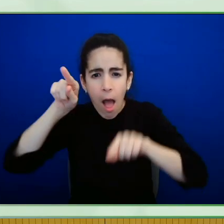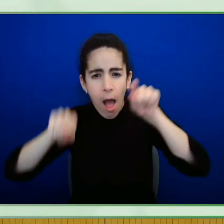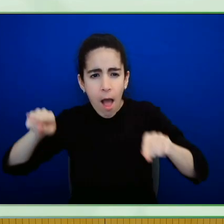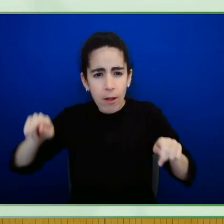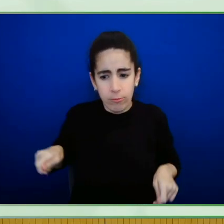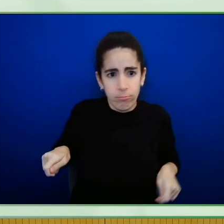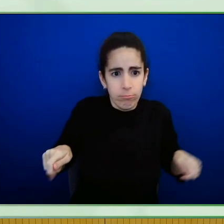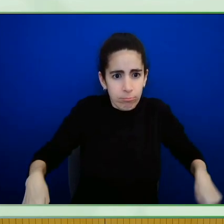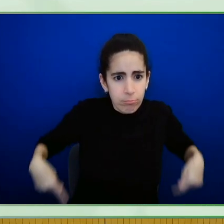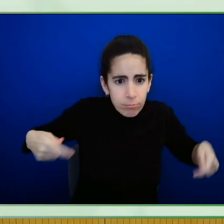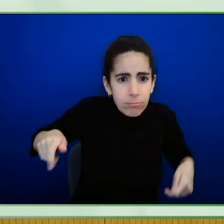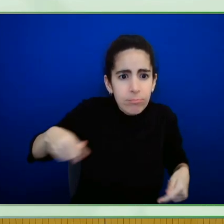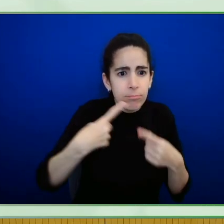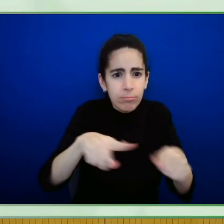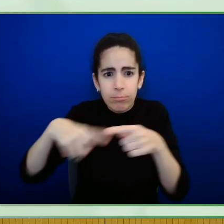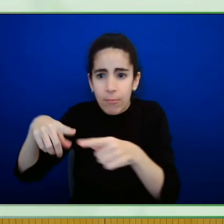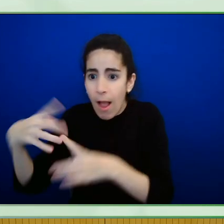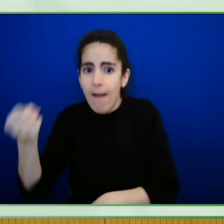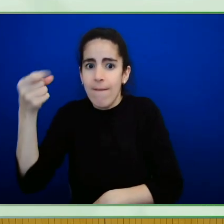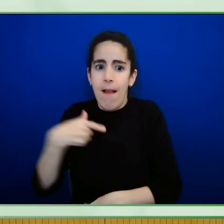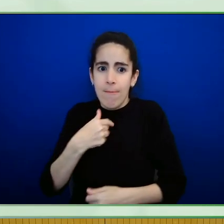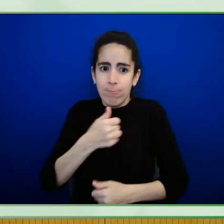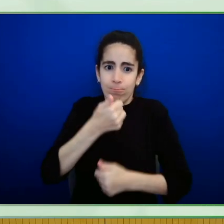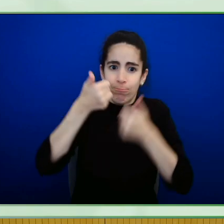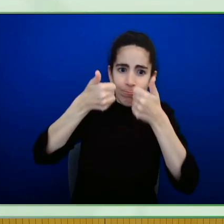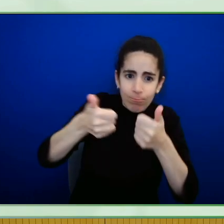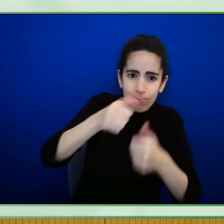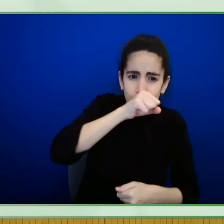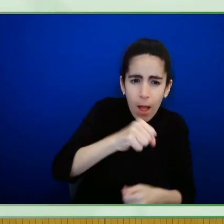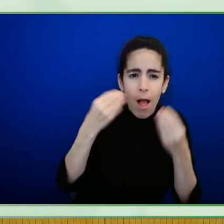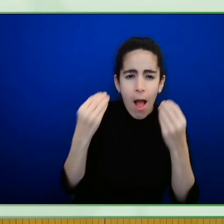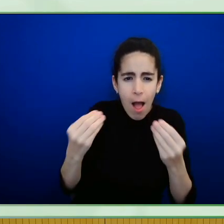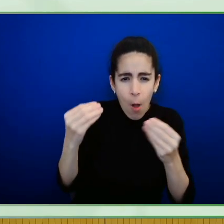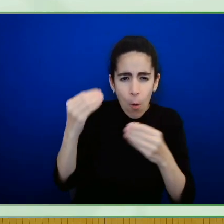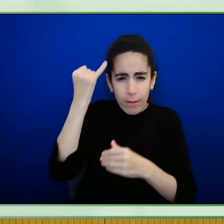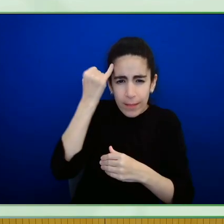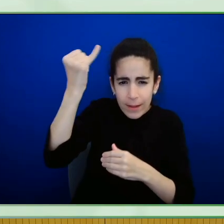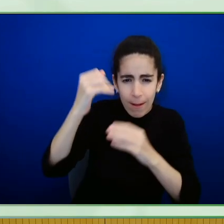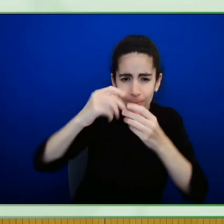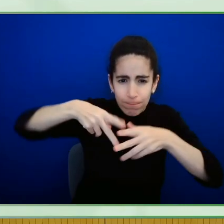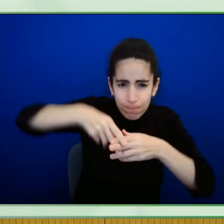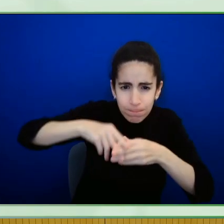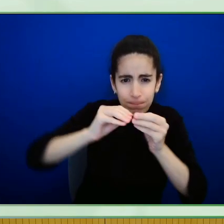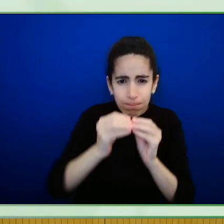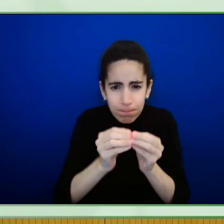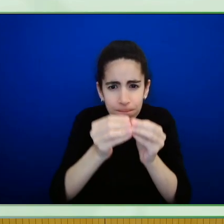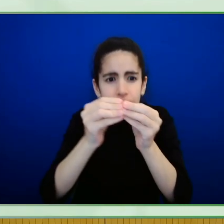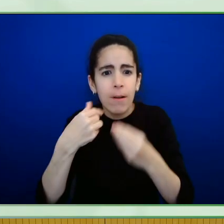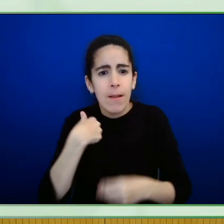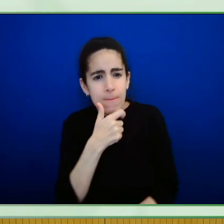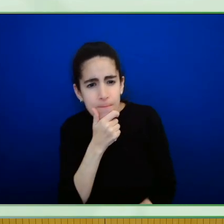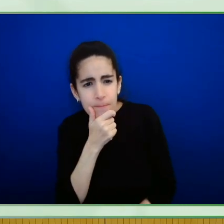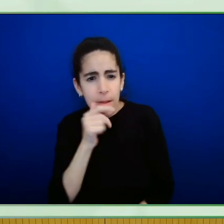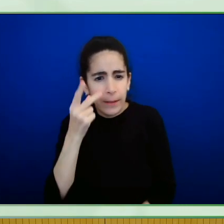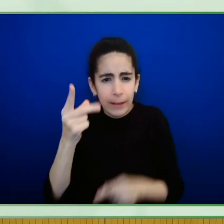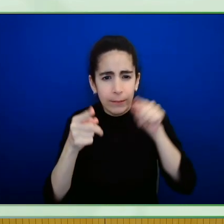tank treads, but it's narrow enough to fit into a wheelchair accessible van. I also was